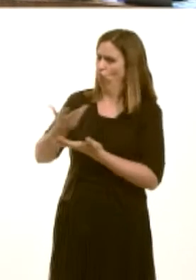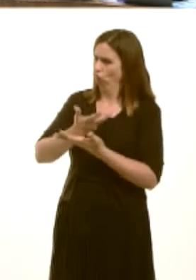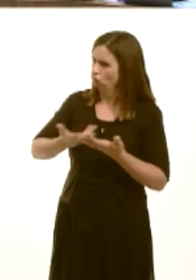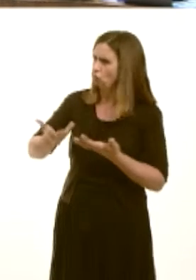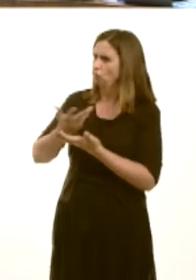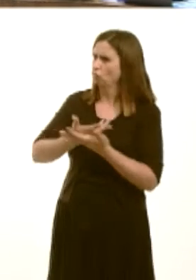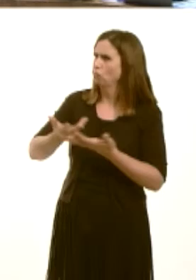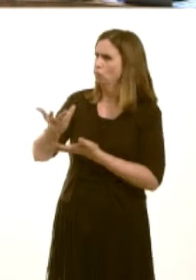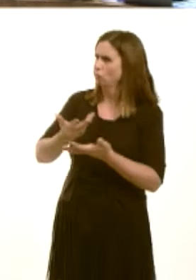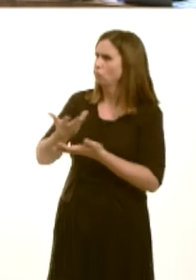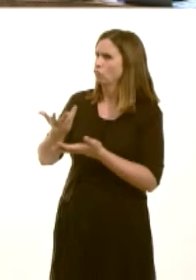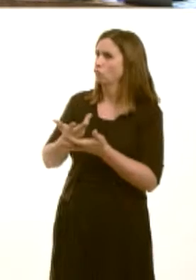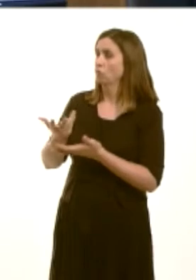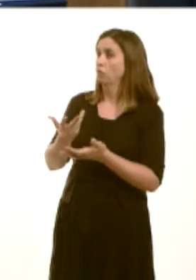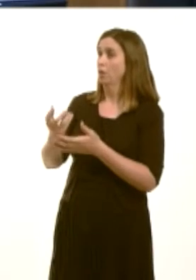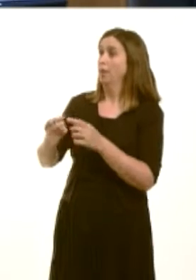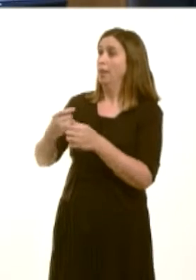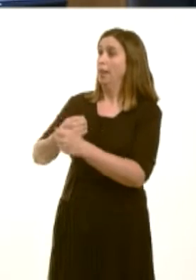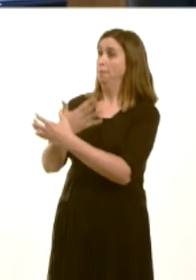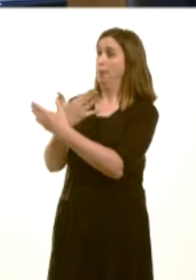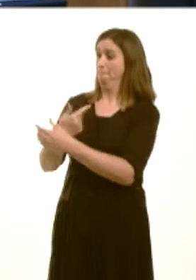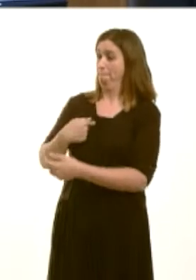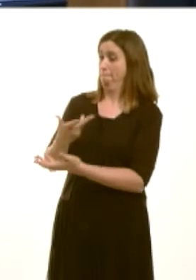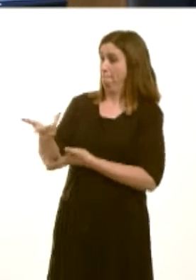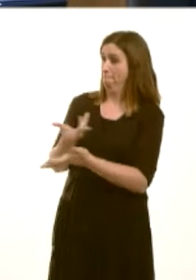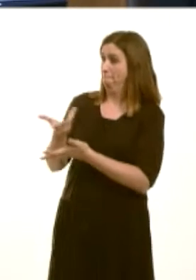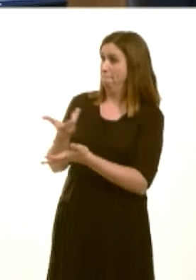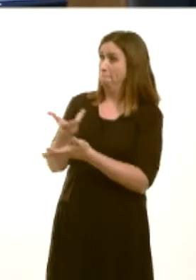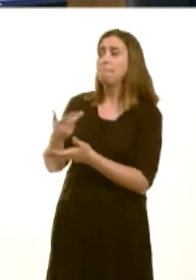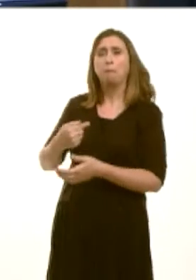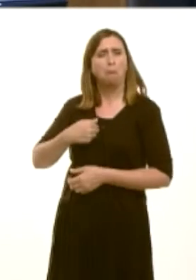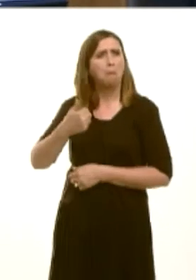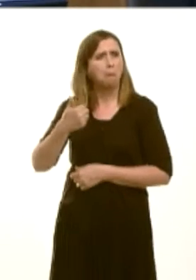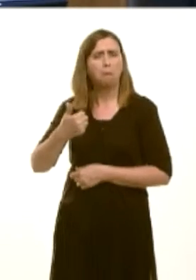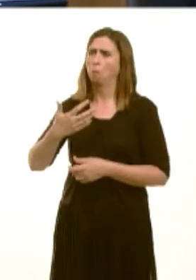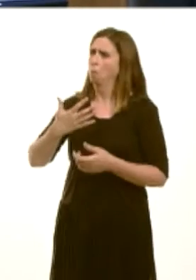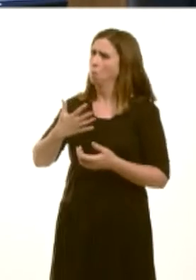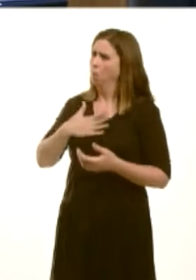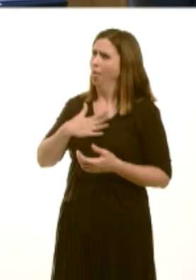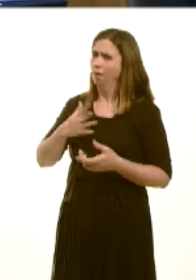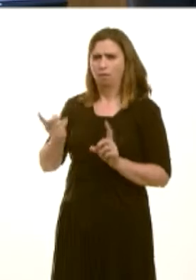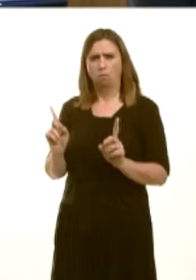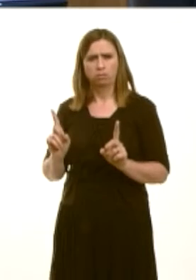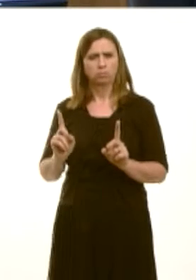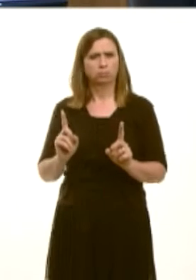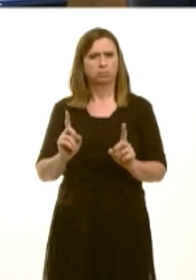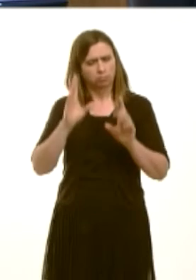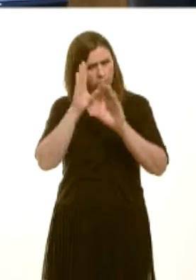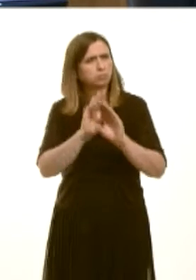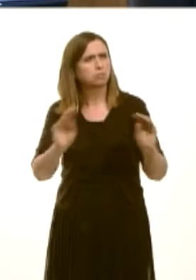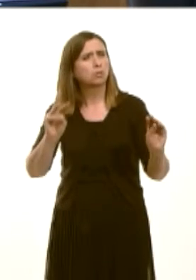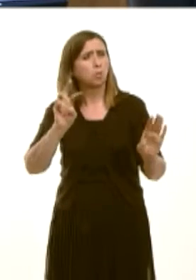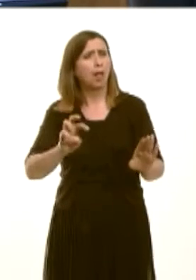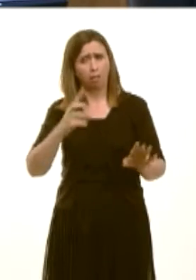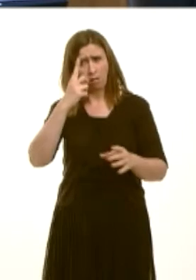taken place between ourselves and the Liberal Democrats to give assurances to the people of Wales to show that it's